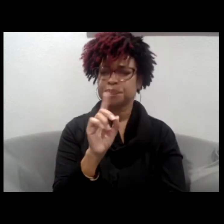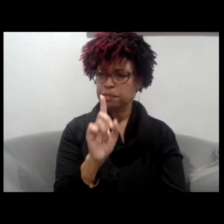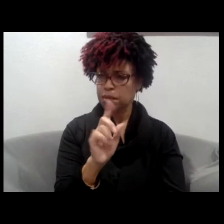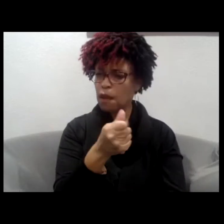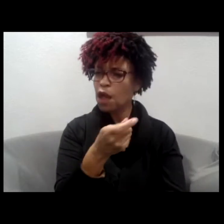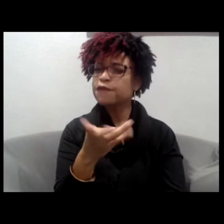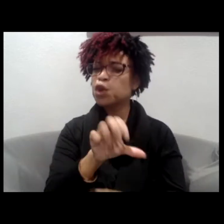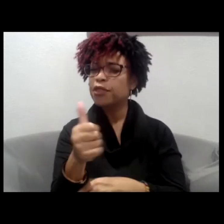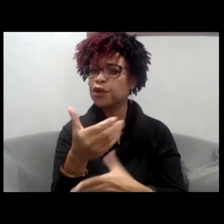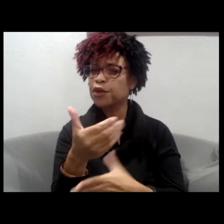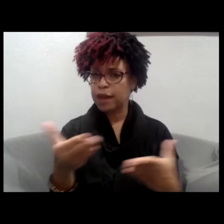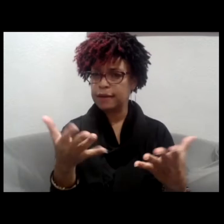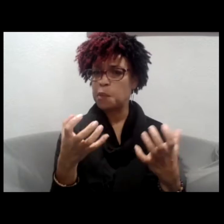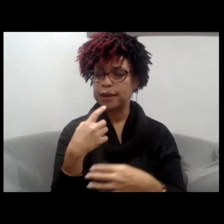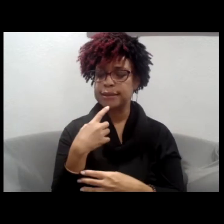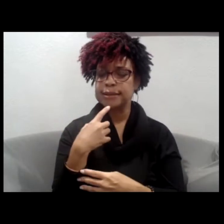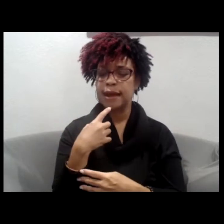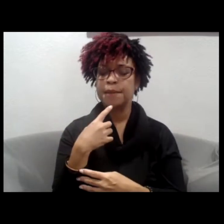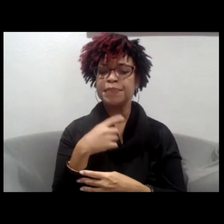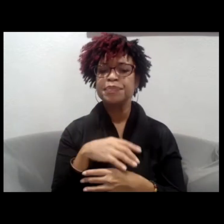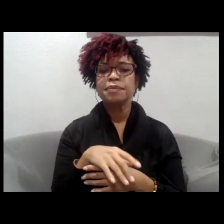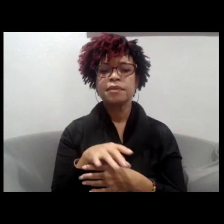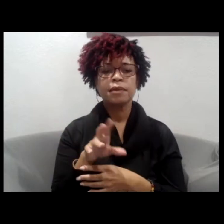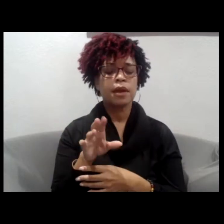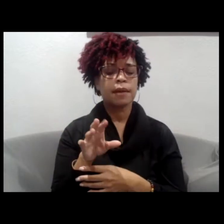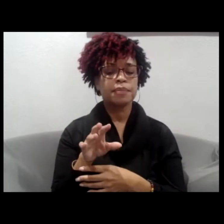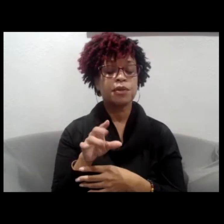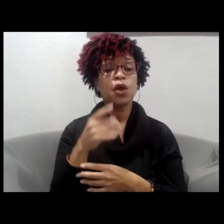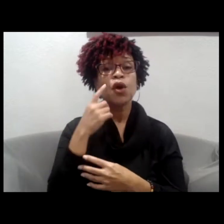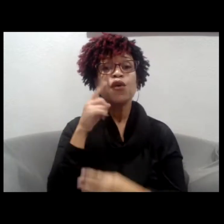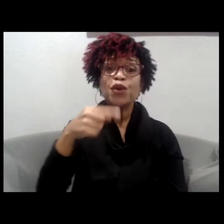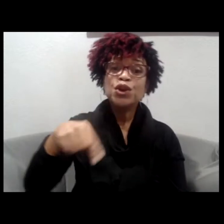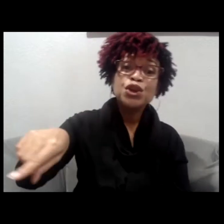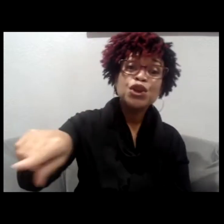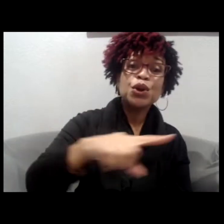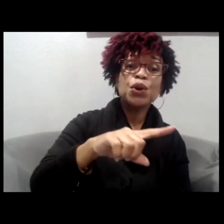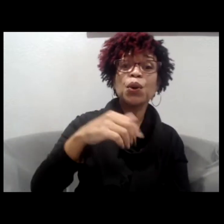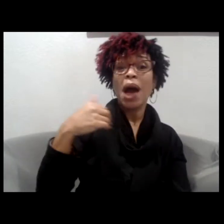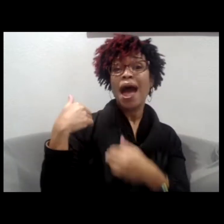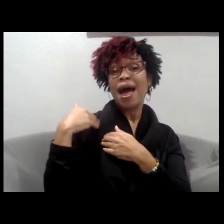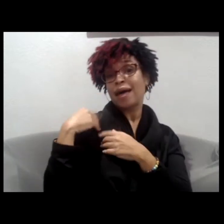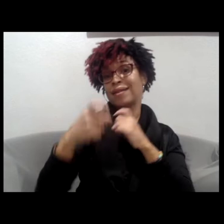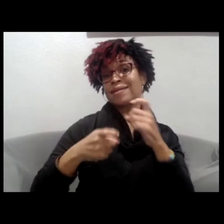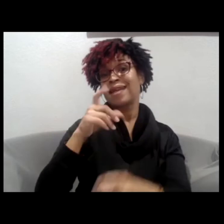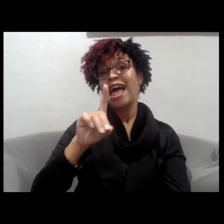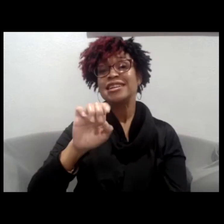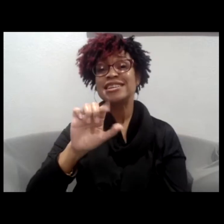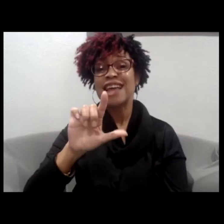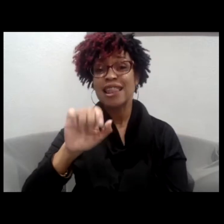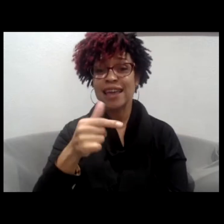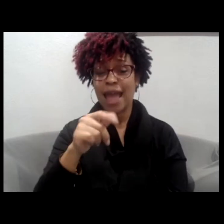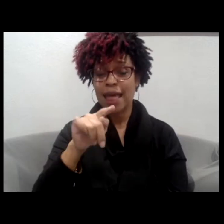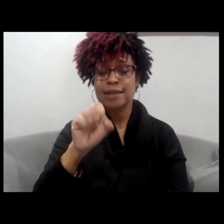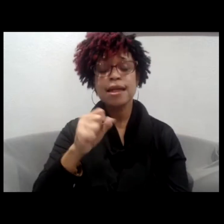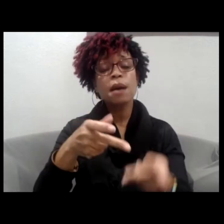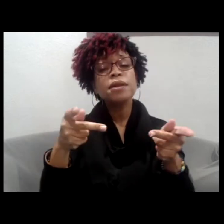wanted to mention. For you as delegates, this is a place and an opportunity for